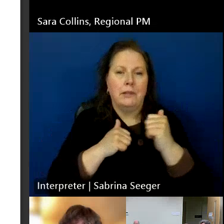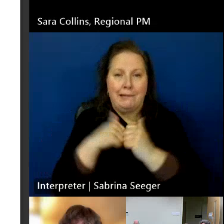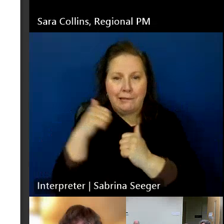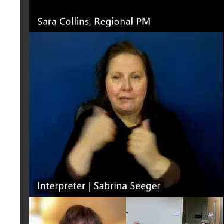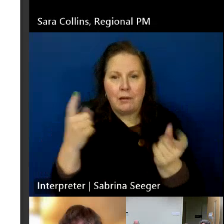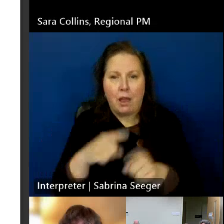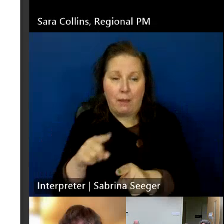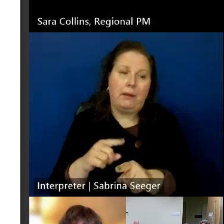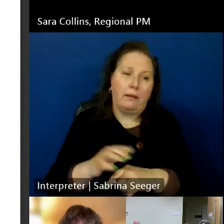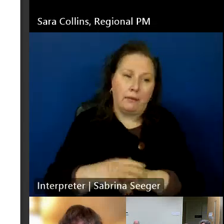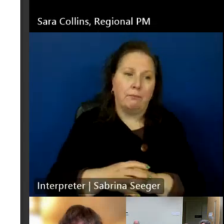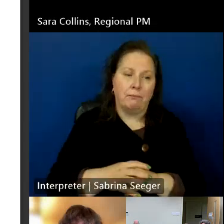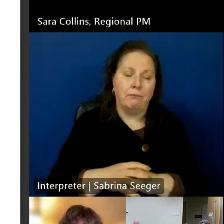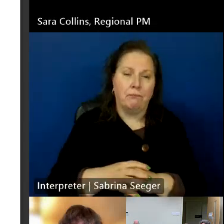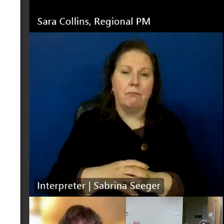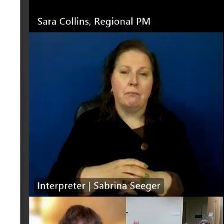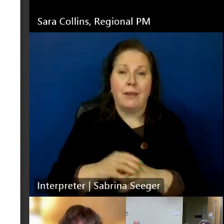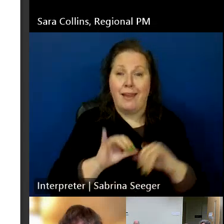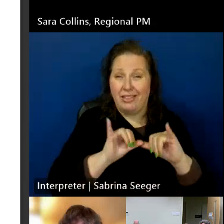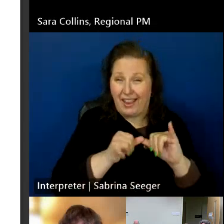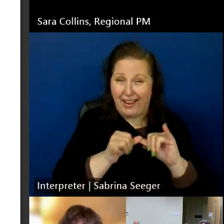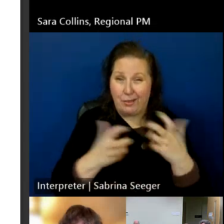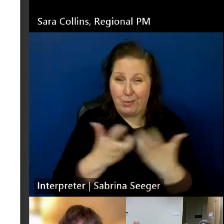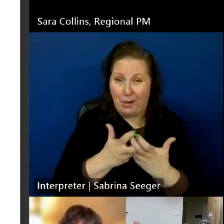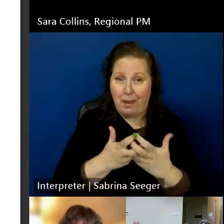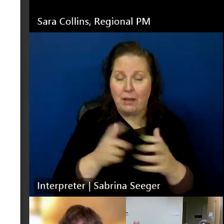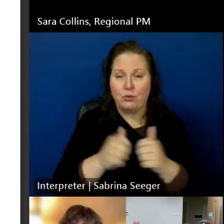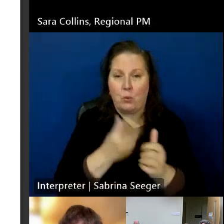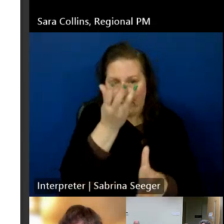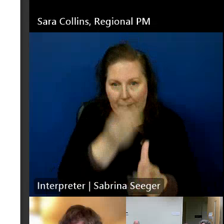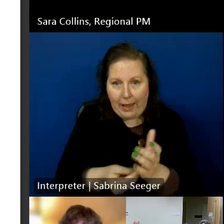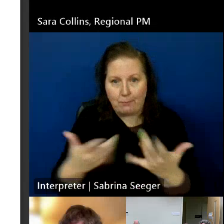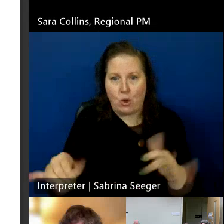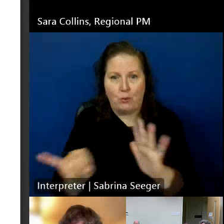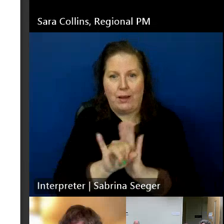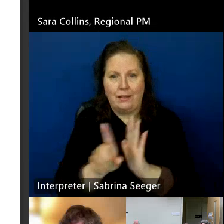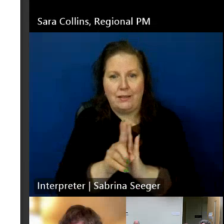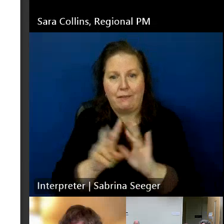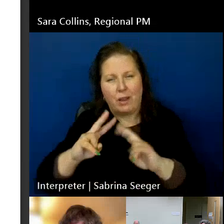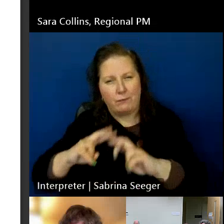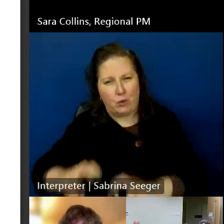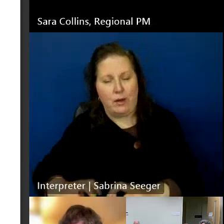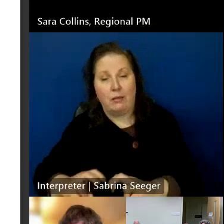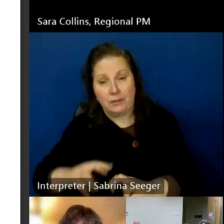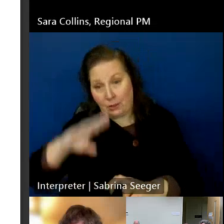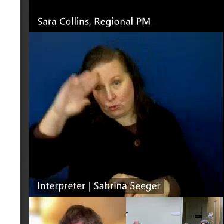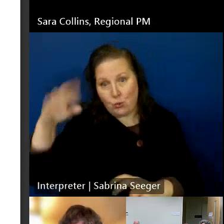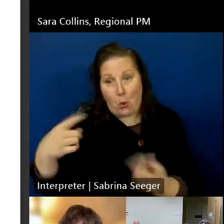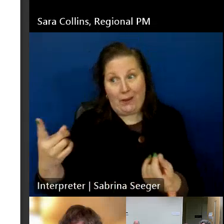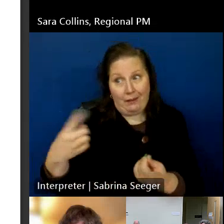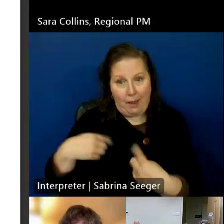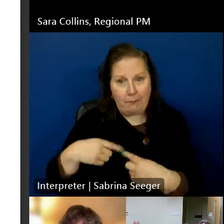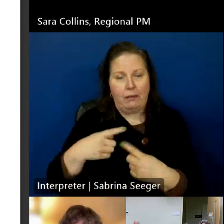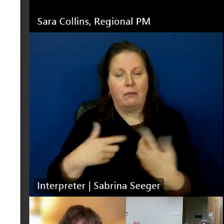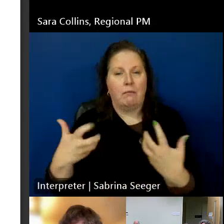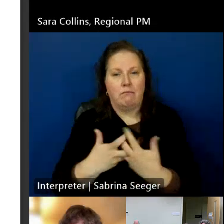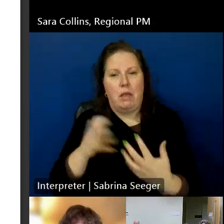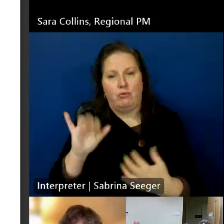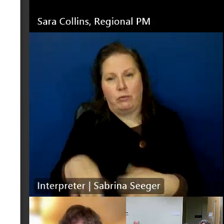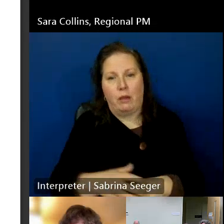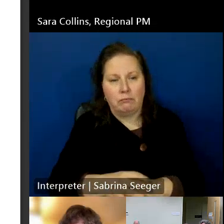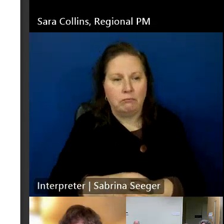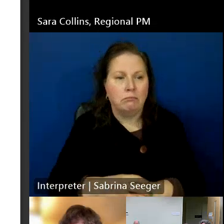and calibrated based on the gaps that we identified in our analysis. And then